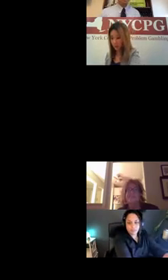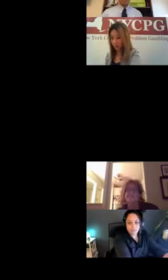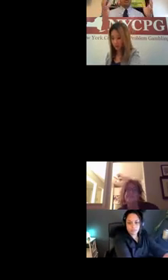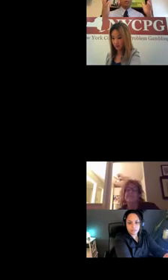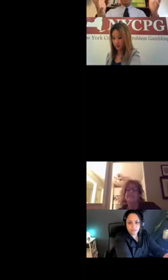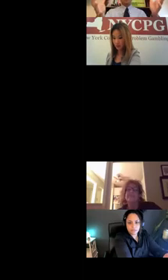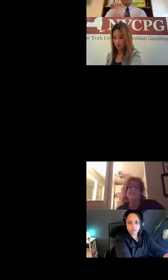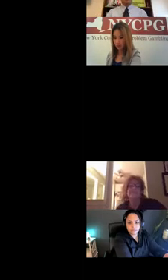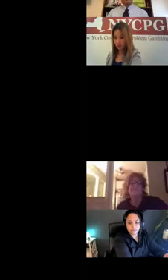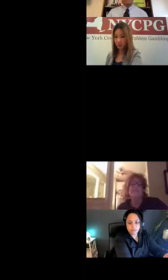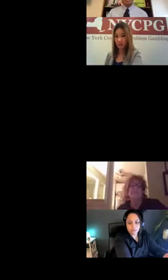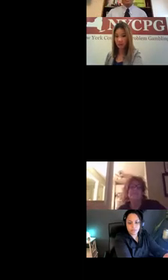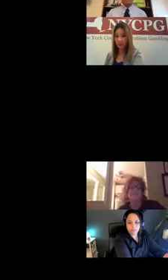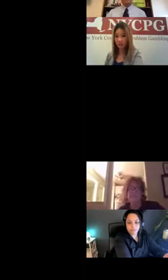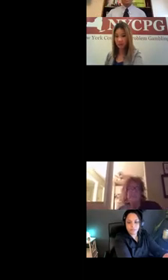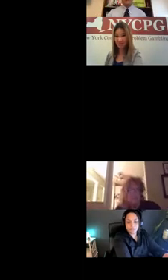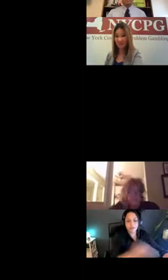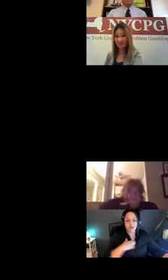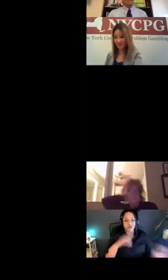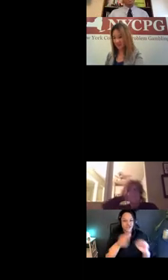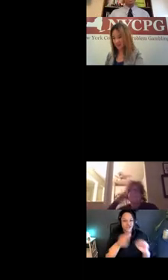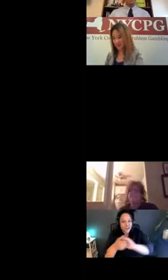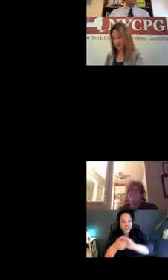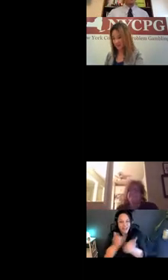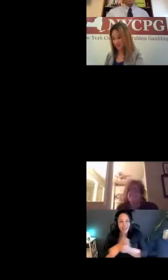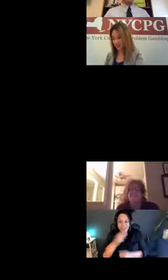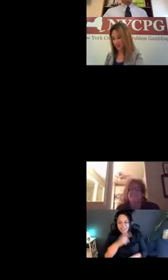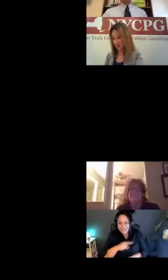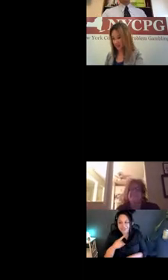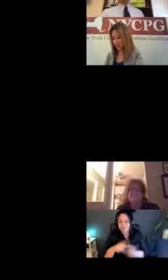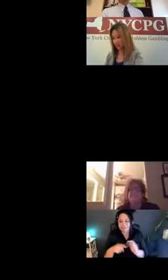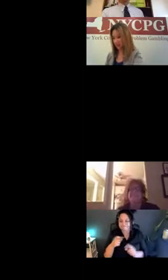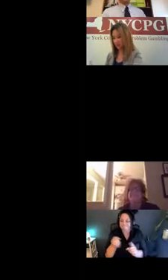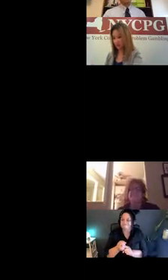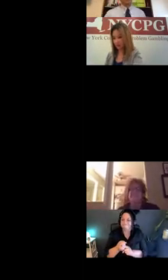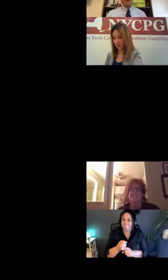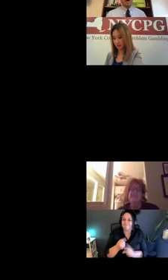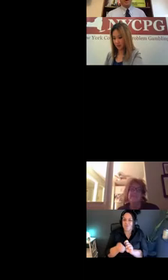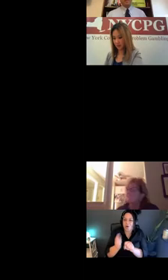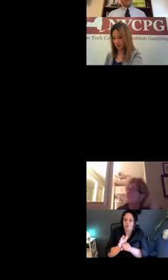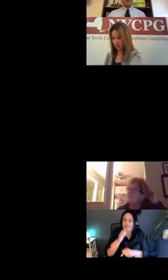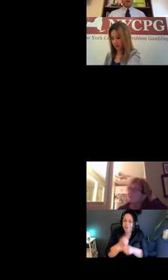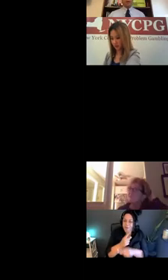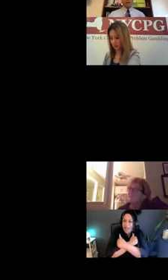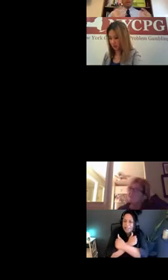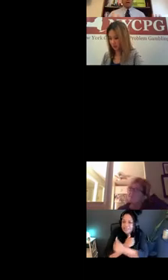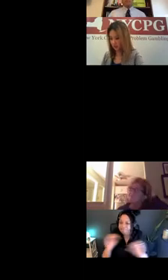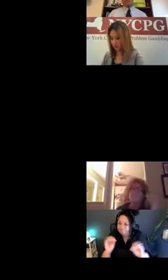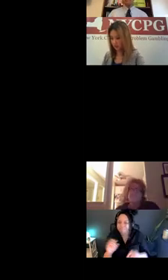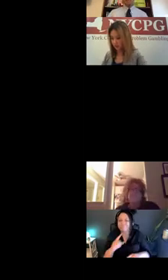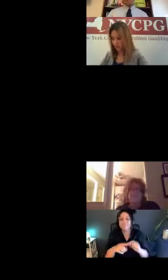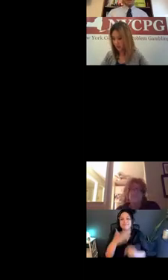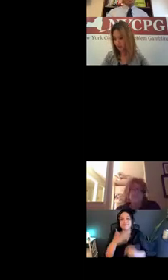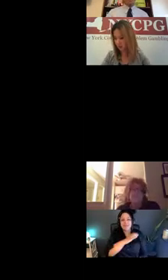virtually. I wish I could shake everyone's hand and give everyone a big hug, but during COVID, obviously that's not appropriate. So I wanna thank again, the council